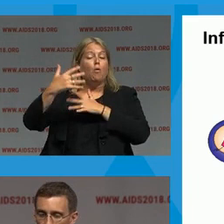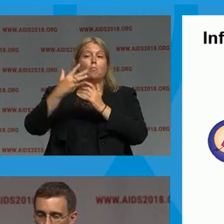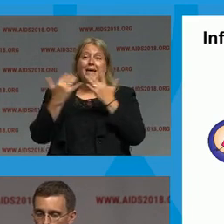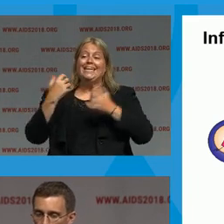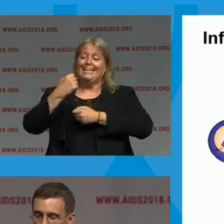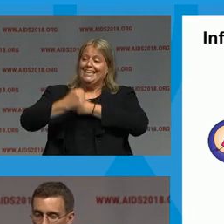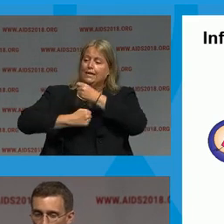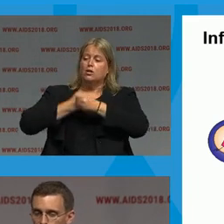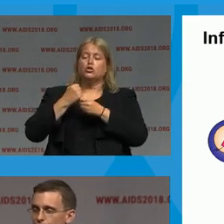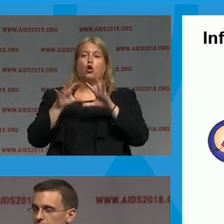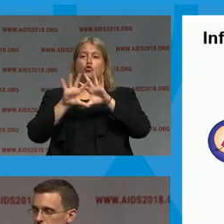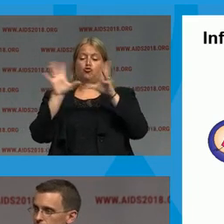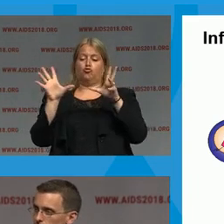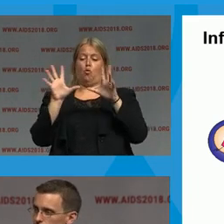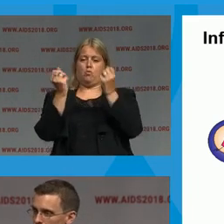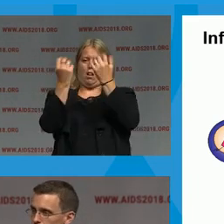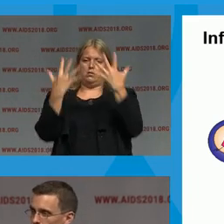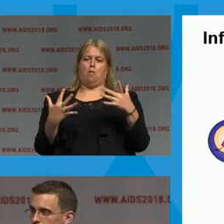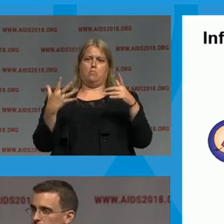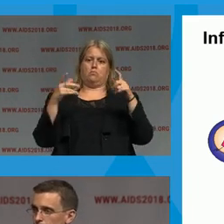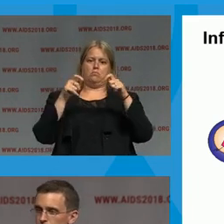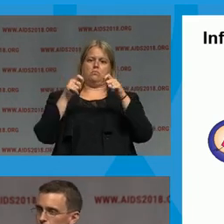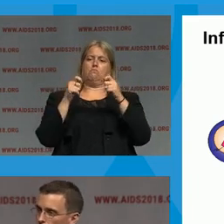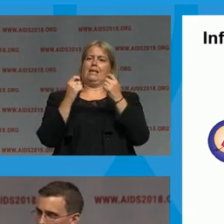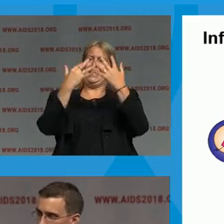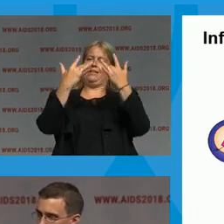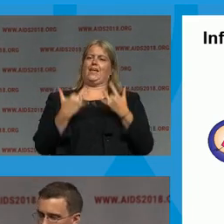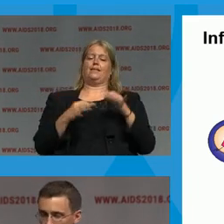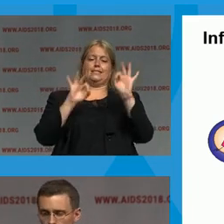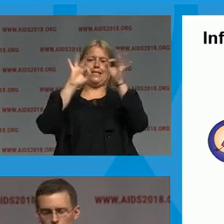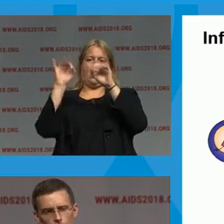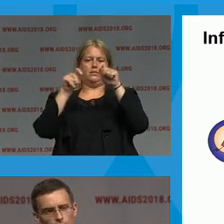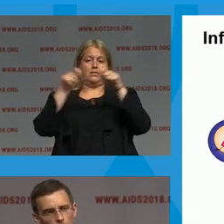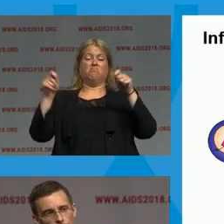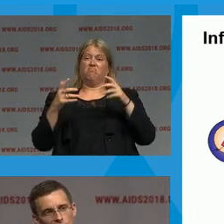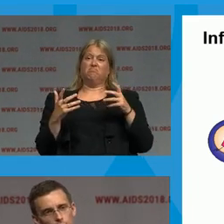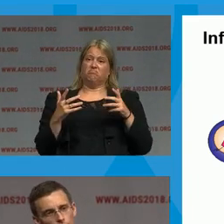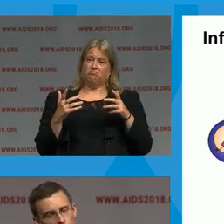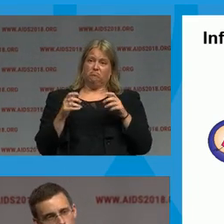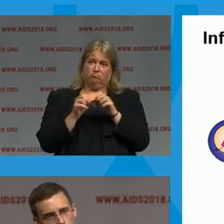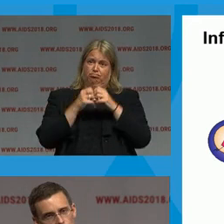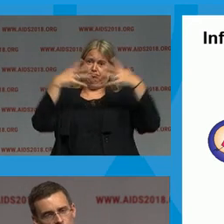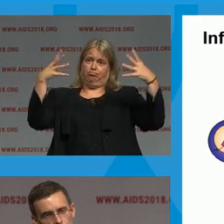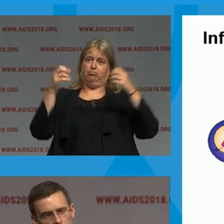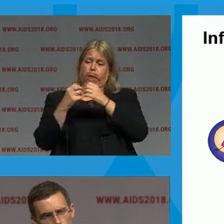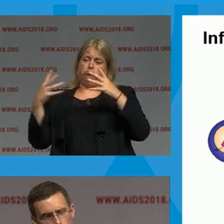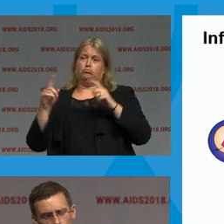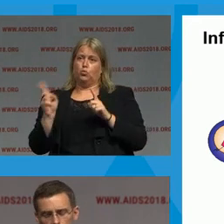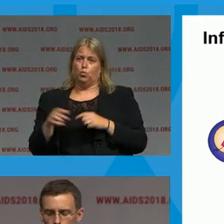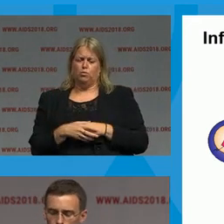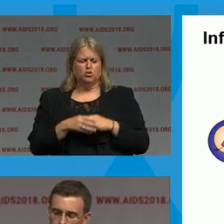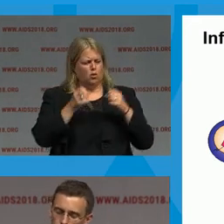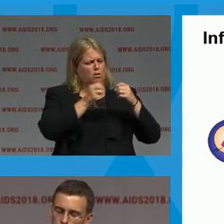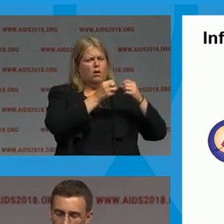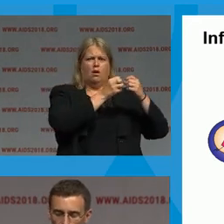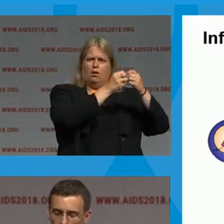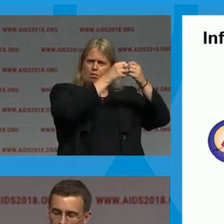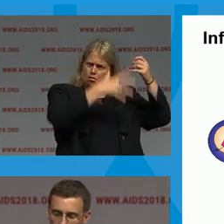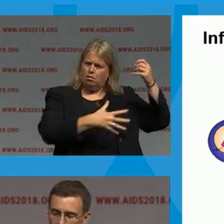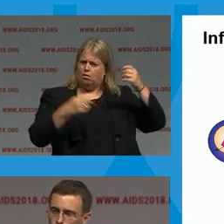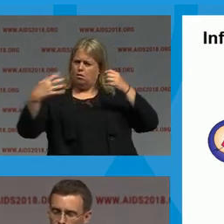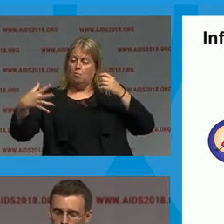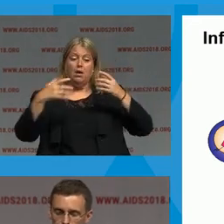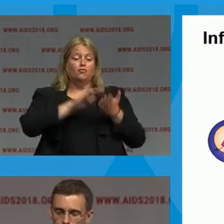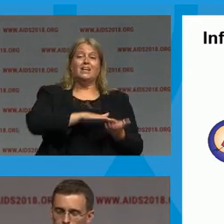you measure the total number of infected cells in the blood, these are not increasing. So how do we have proliferation of some cells, but the total reservoir